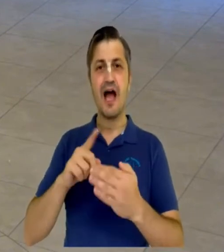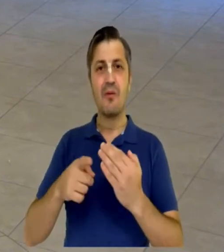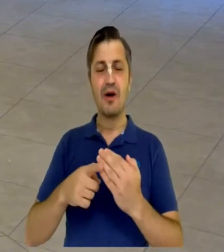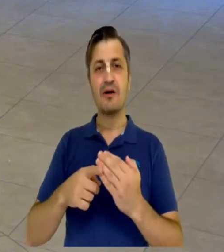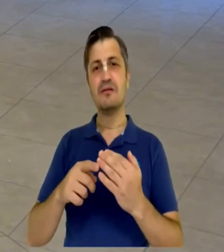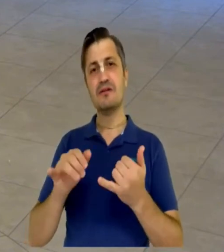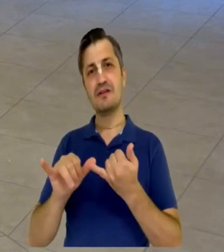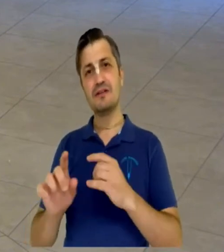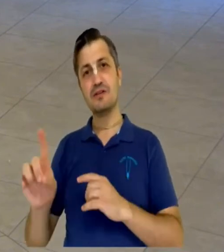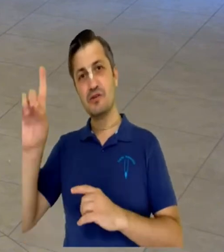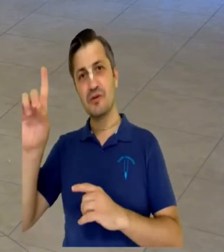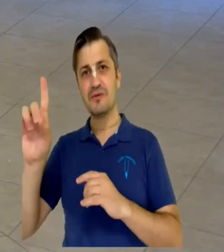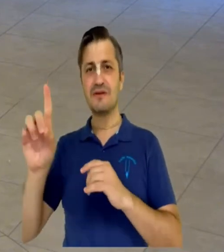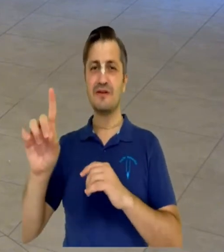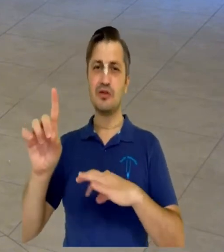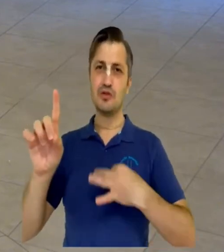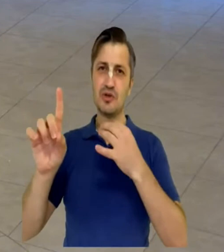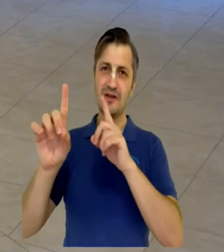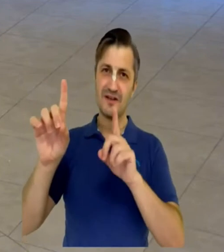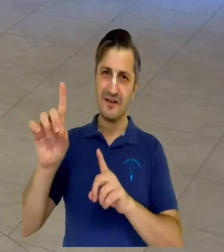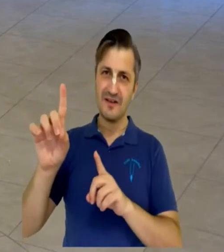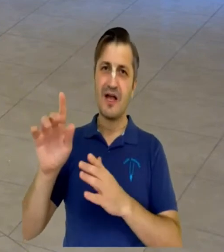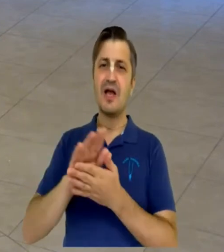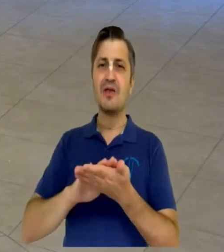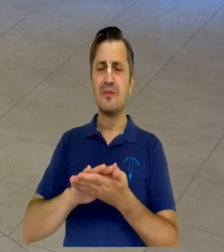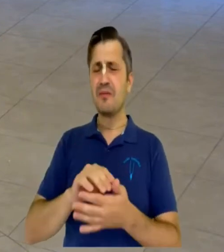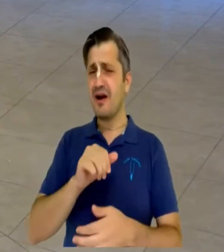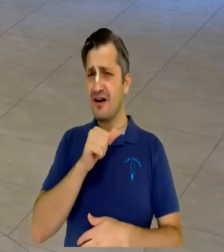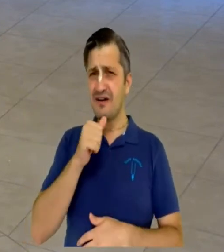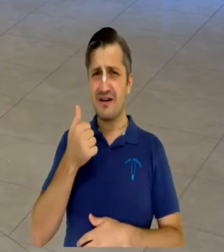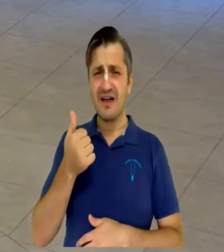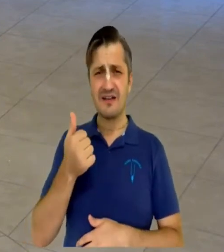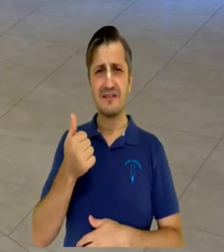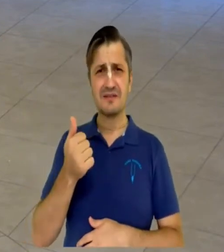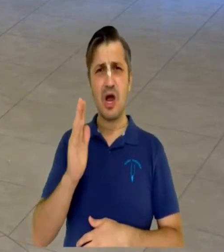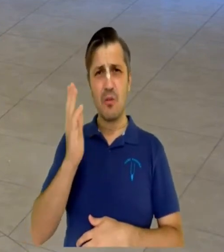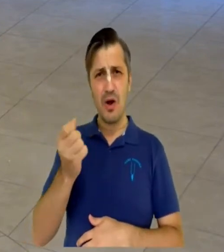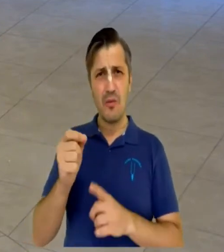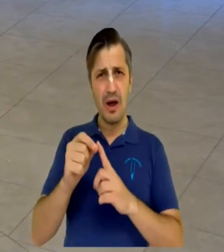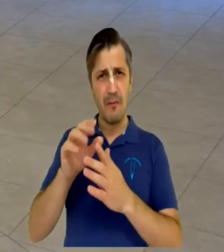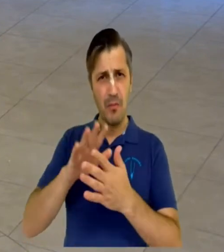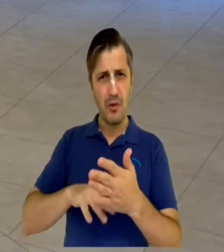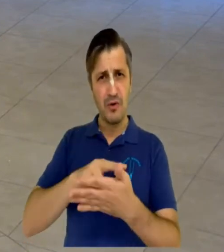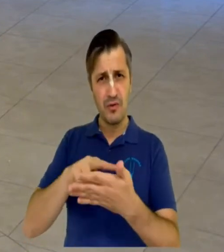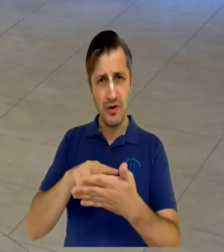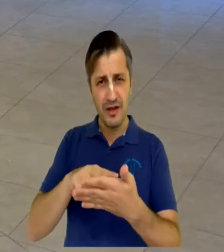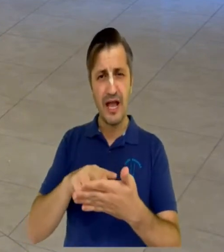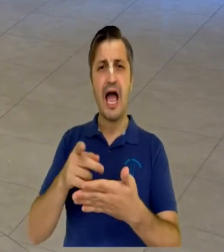I think it's really nice to try to read Prabhupada's sentences and try to really meditate what he really means by